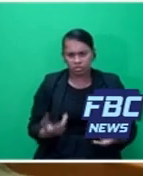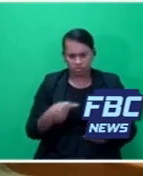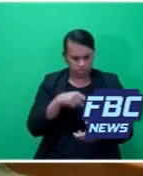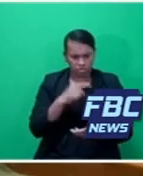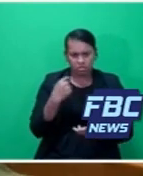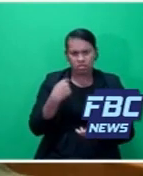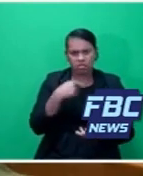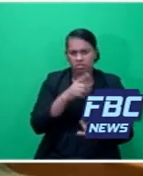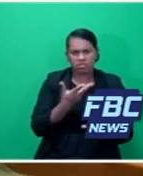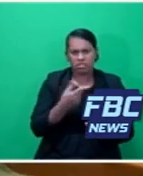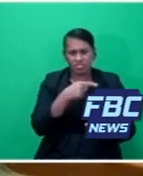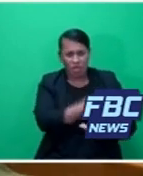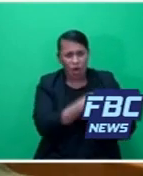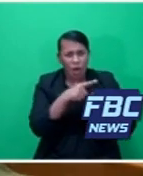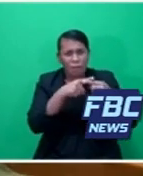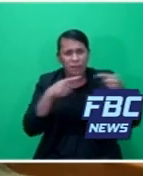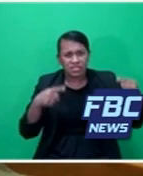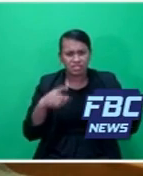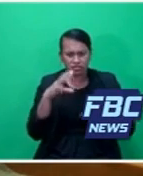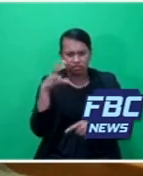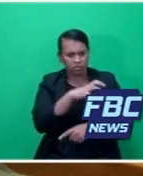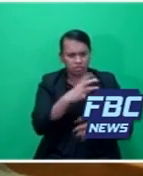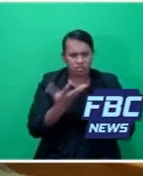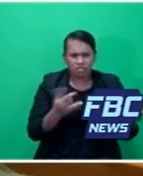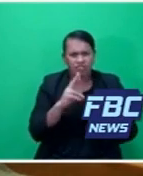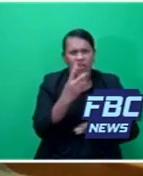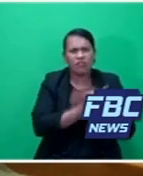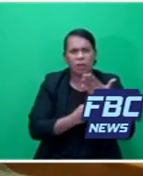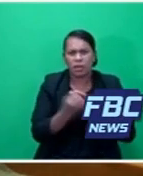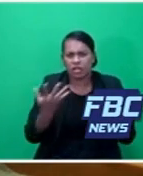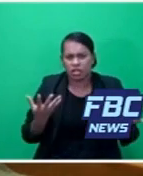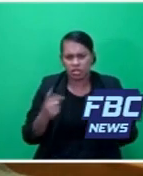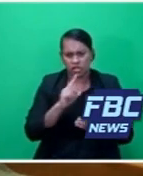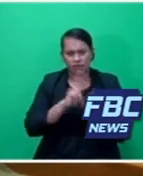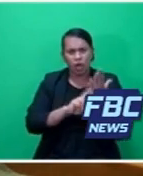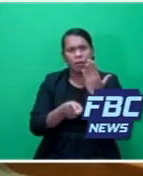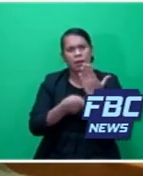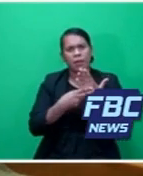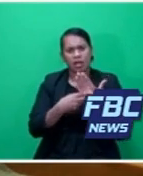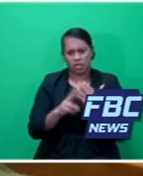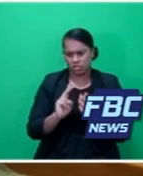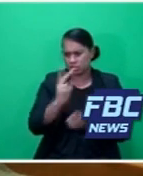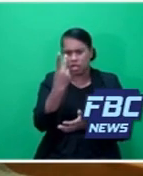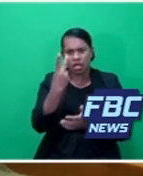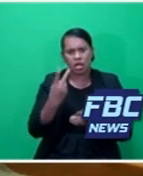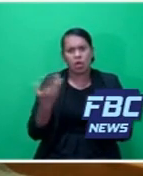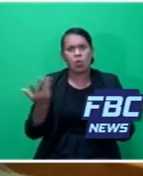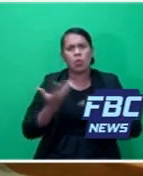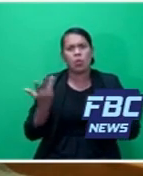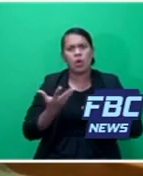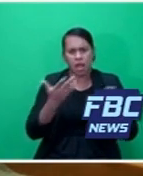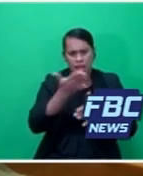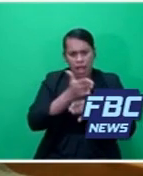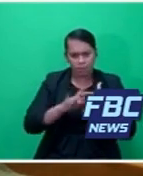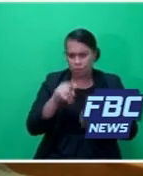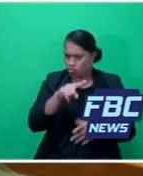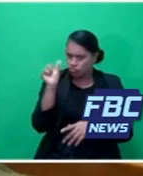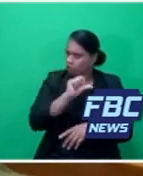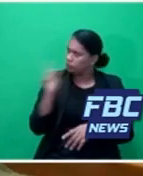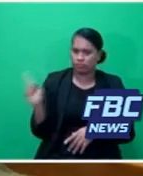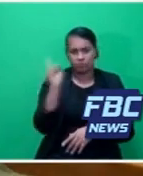task for the events that transpired on the November 2nd up at the camp. He should be in jail right now.